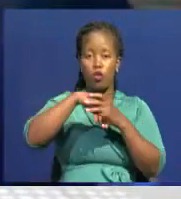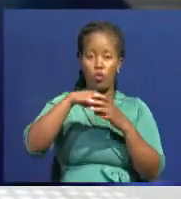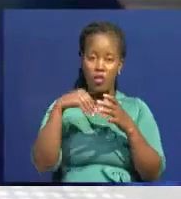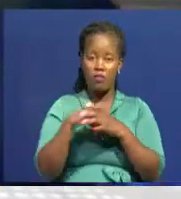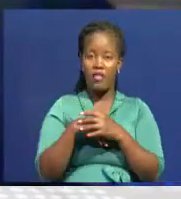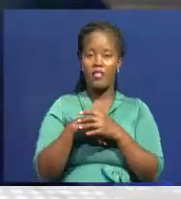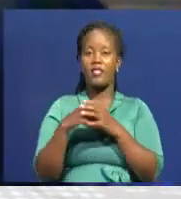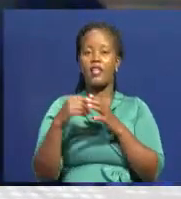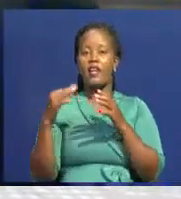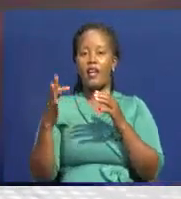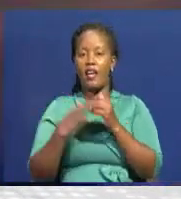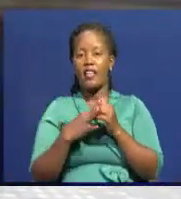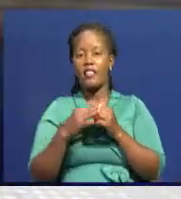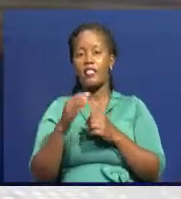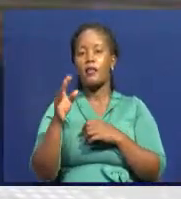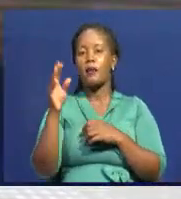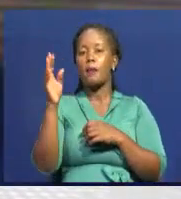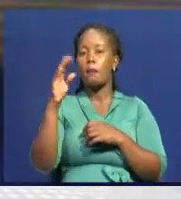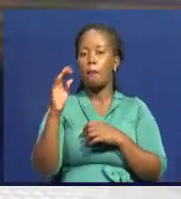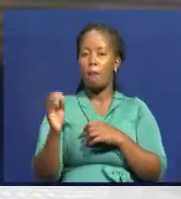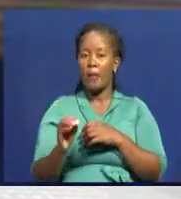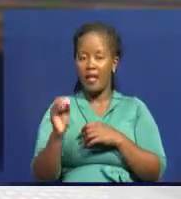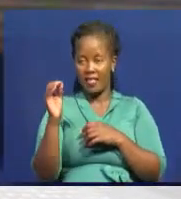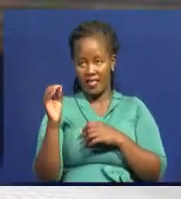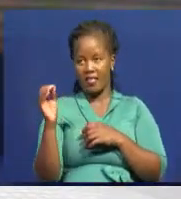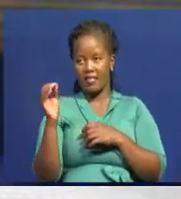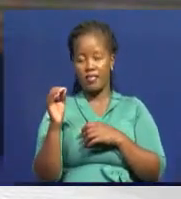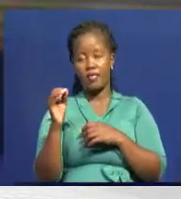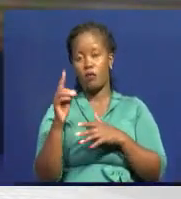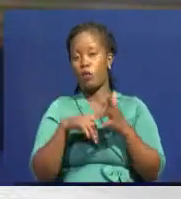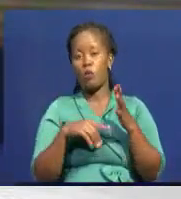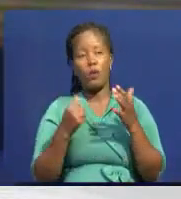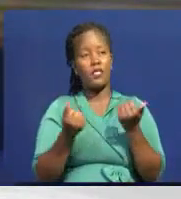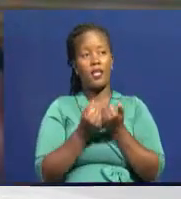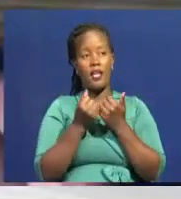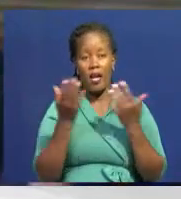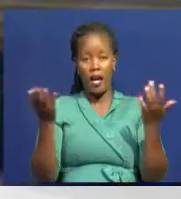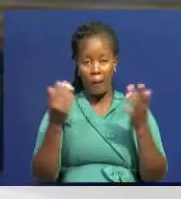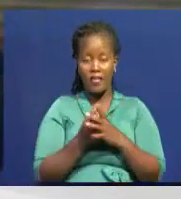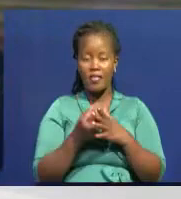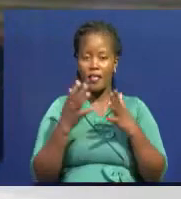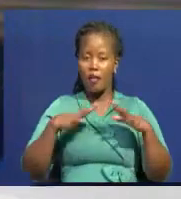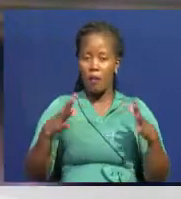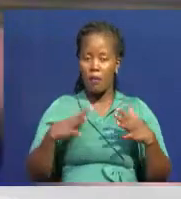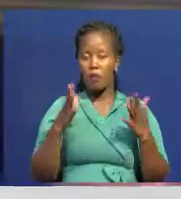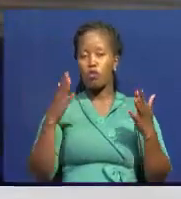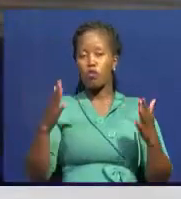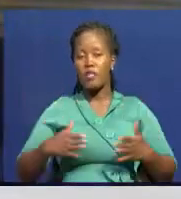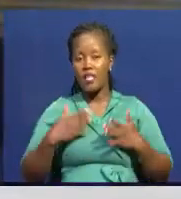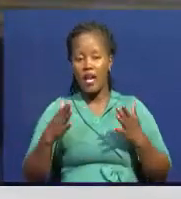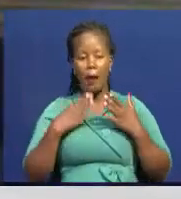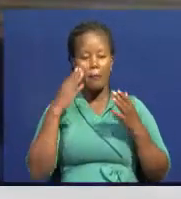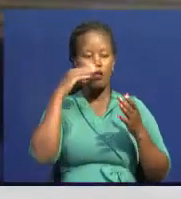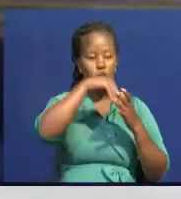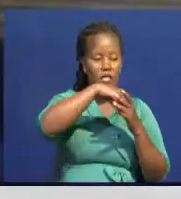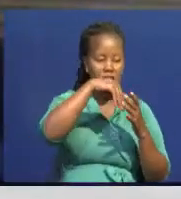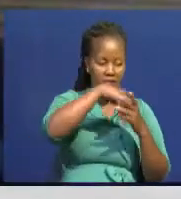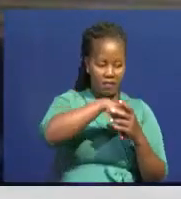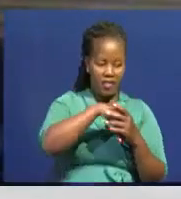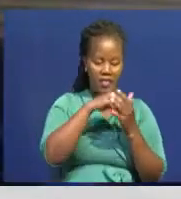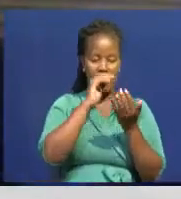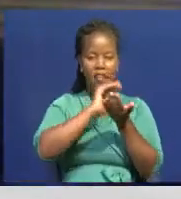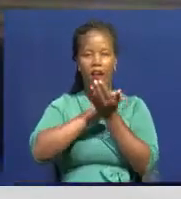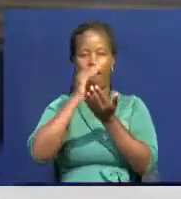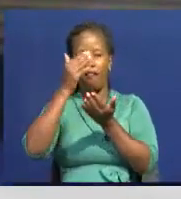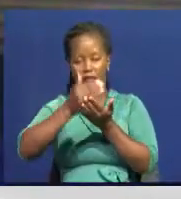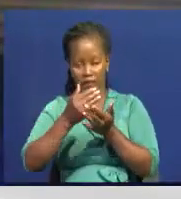they pay more, 8%, what do you think would happen? These people would be excited to invest those funds there, right?